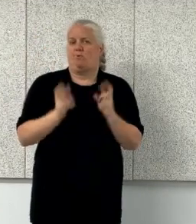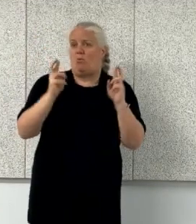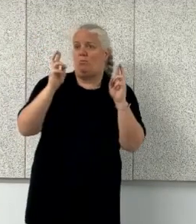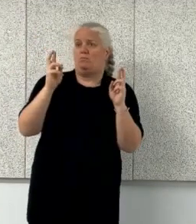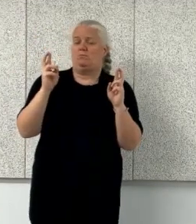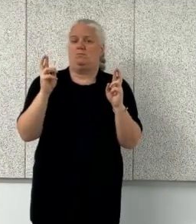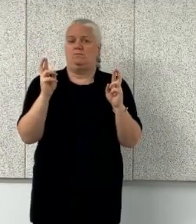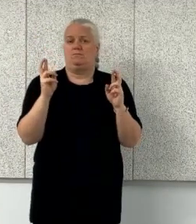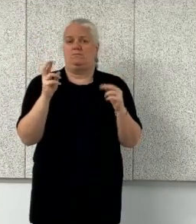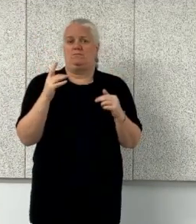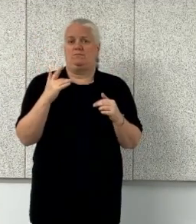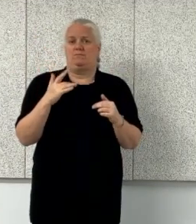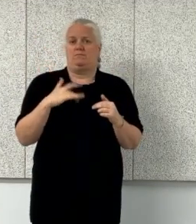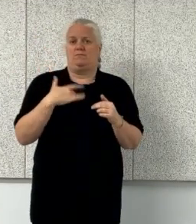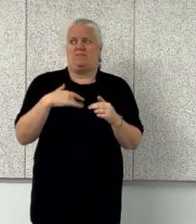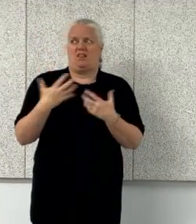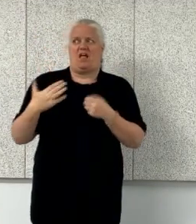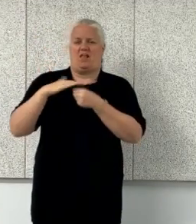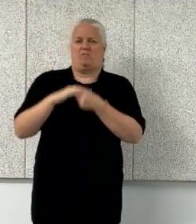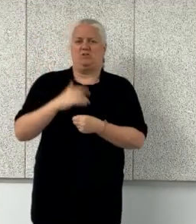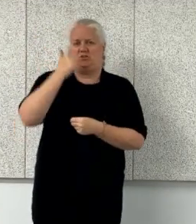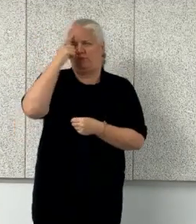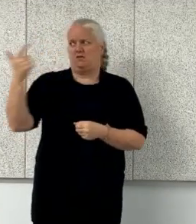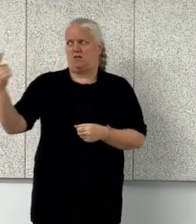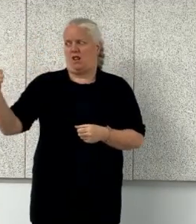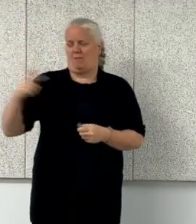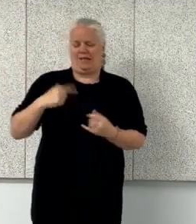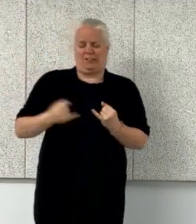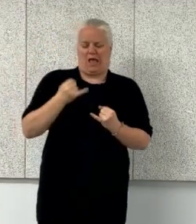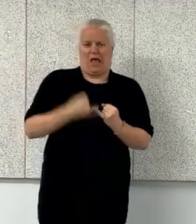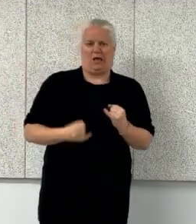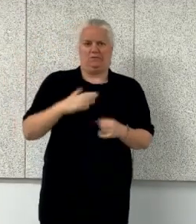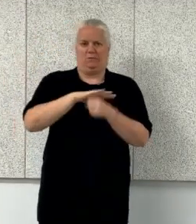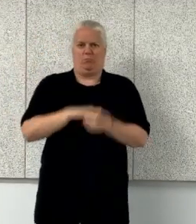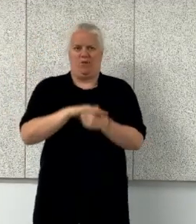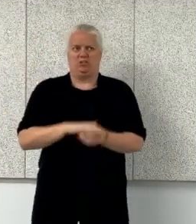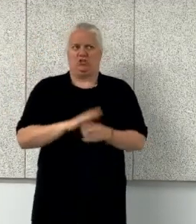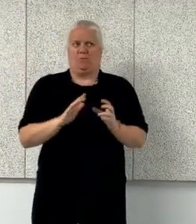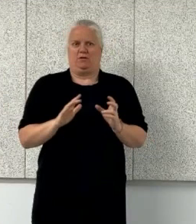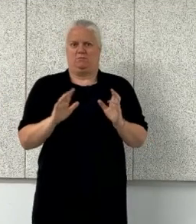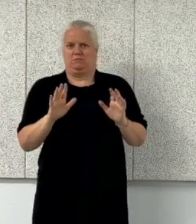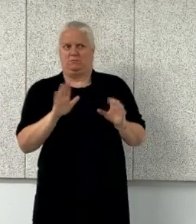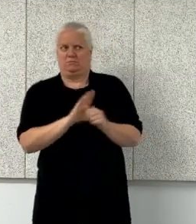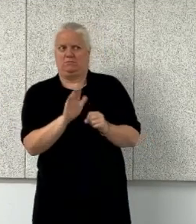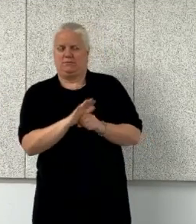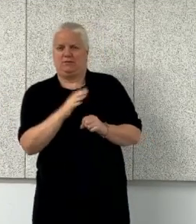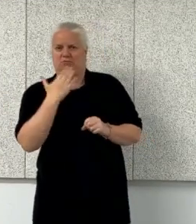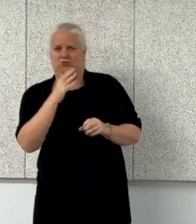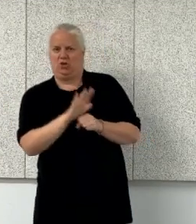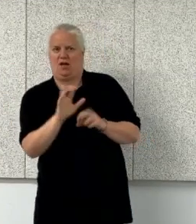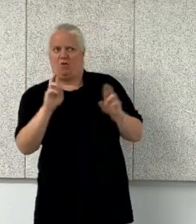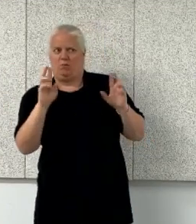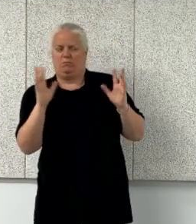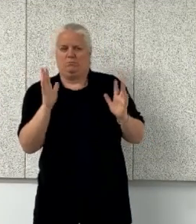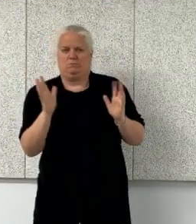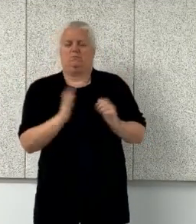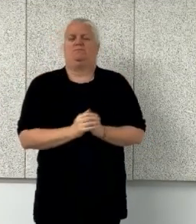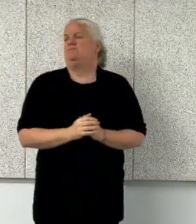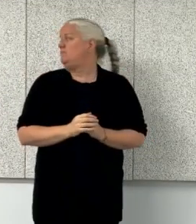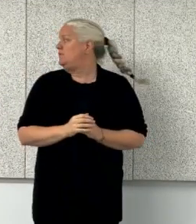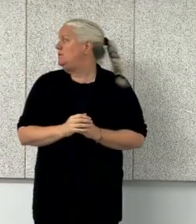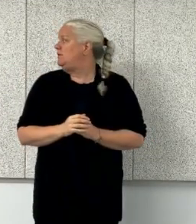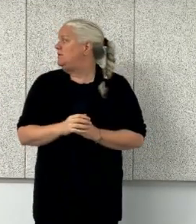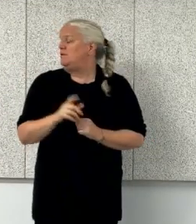And I feel a lot of pressure because I'm the last one on the end. But that's, yes, yeah, Tom. I can double dip if you want. Come here. I will say, I just want to